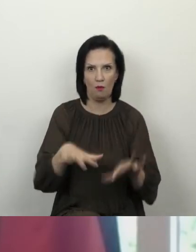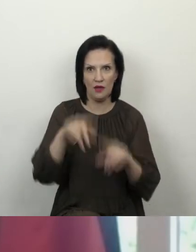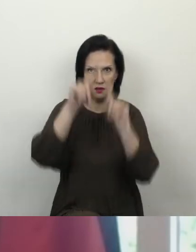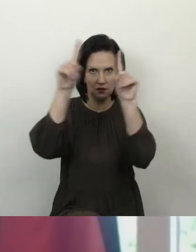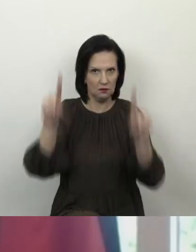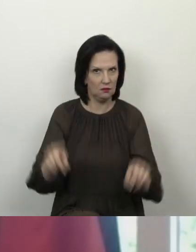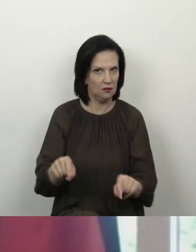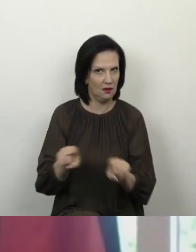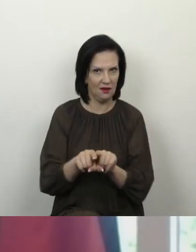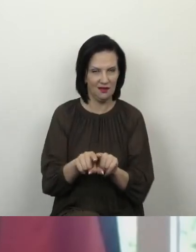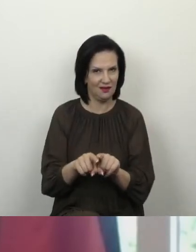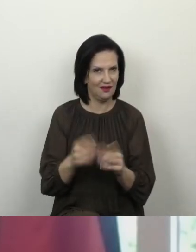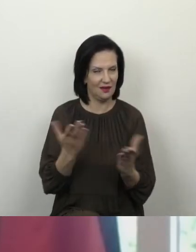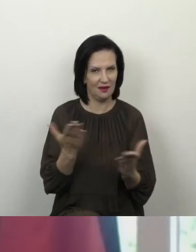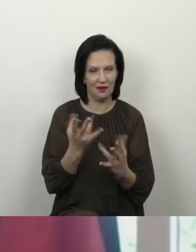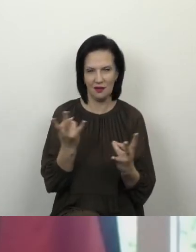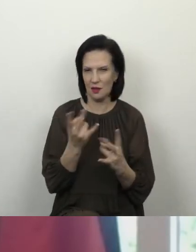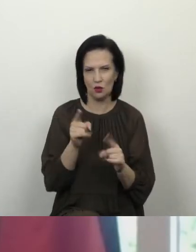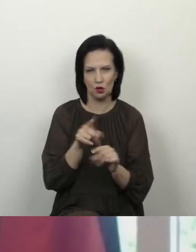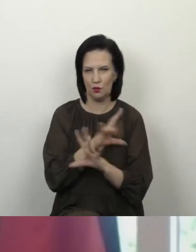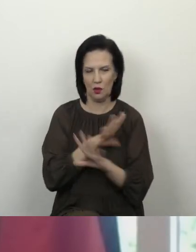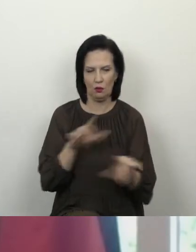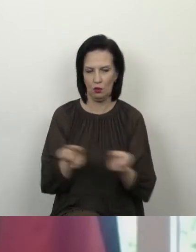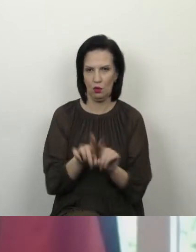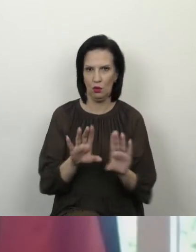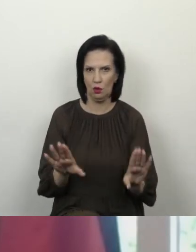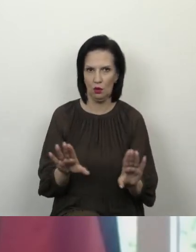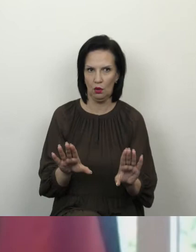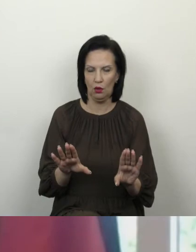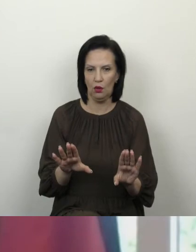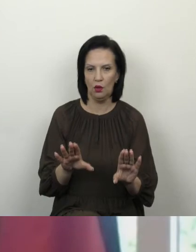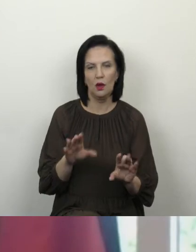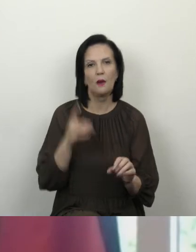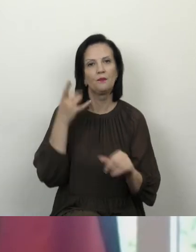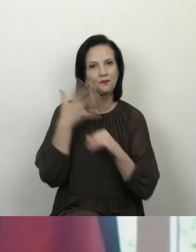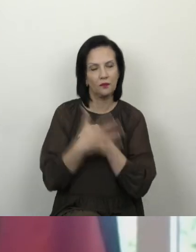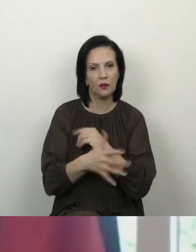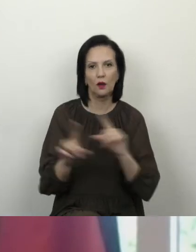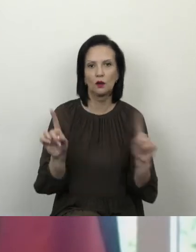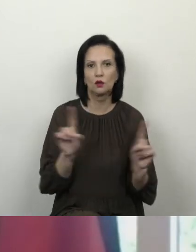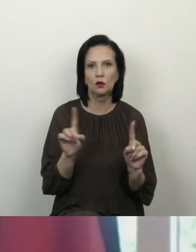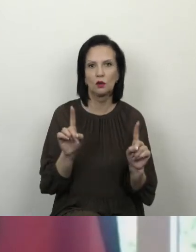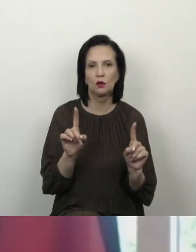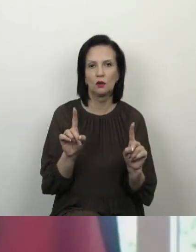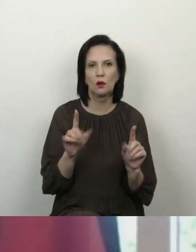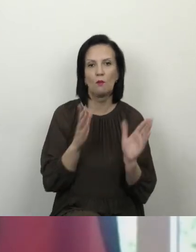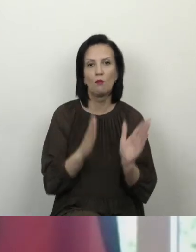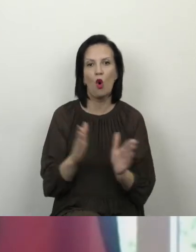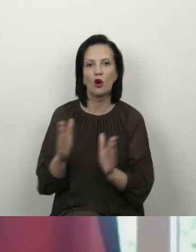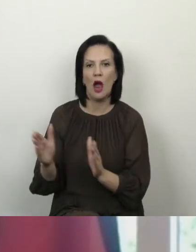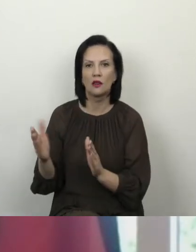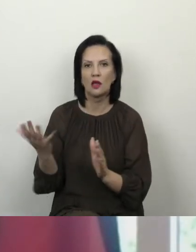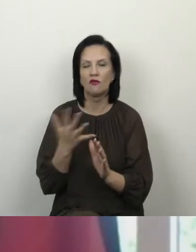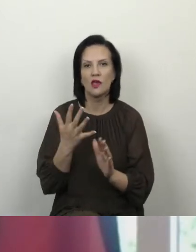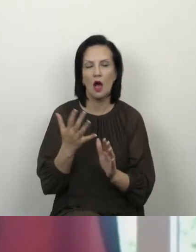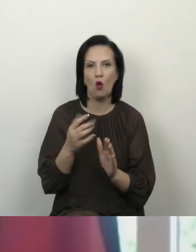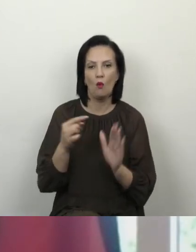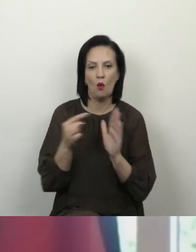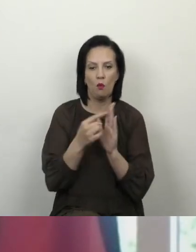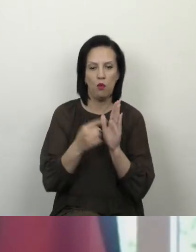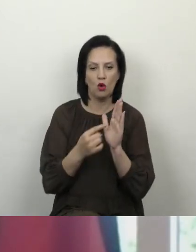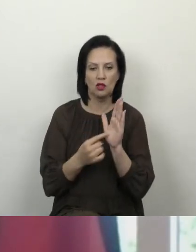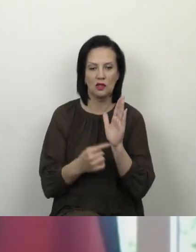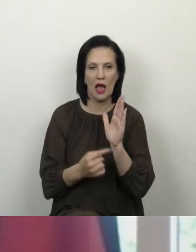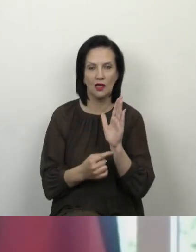avoided. It is also clear that the order of the candidates on the ballot paper must not be